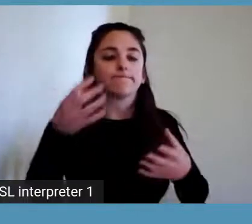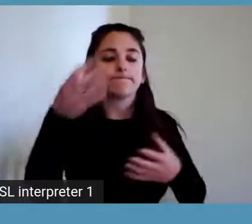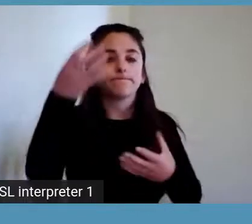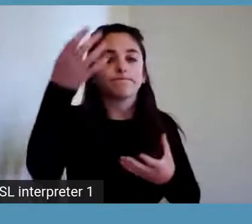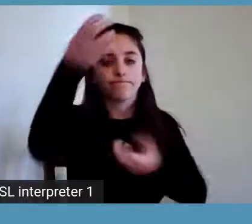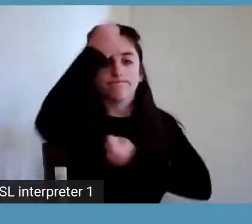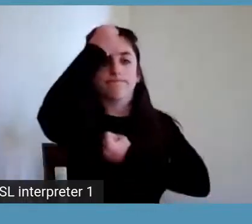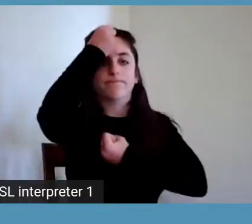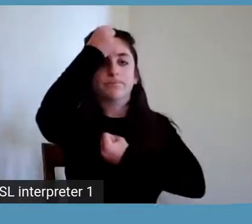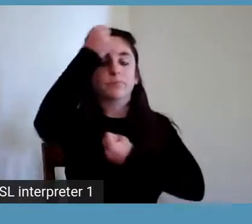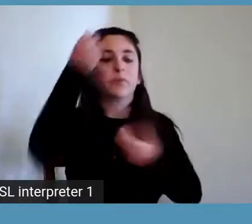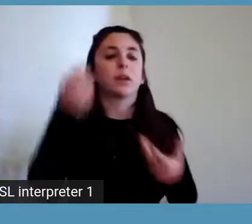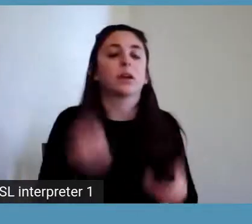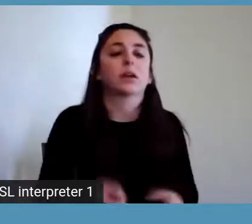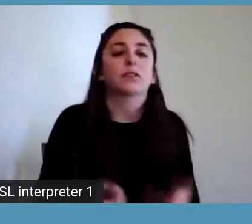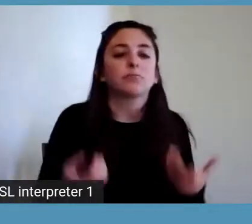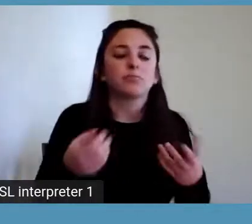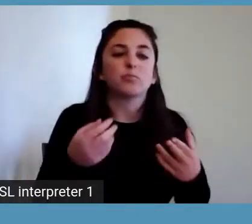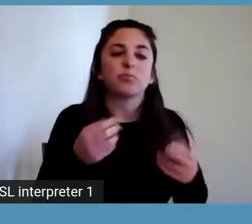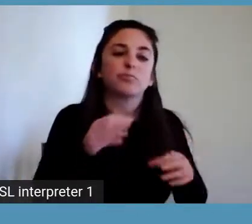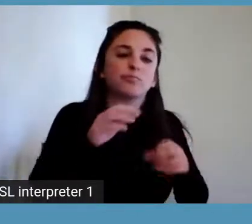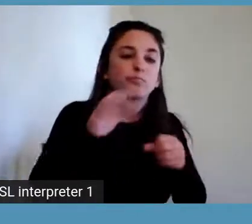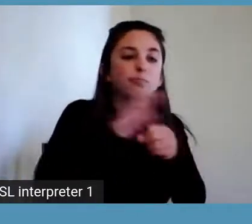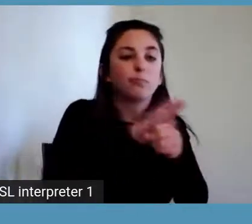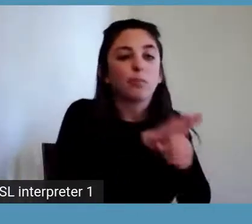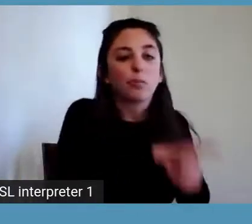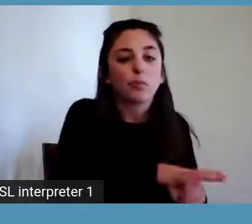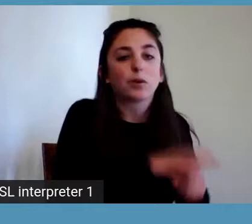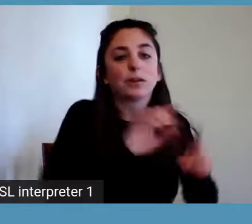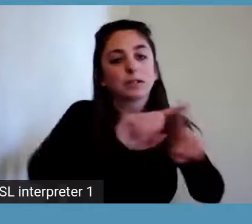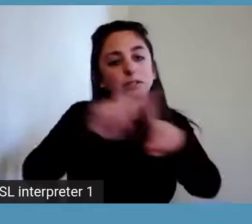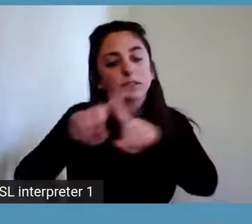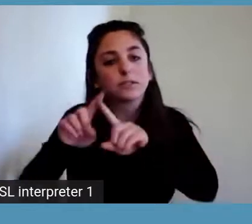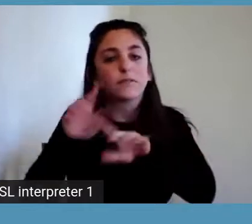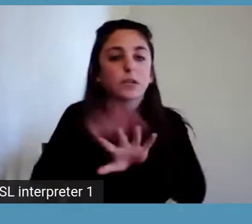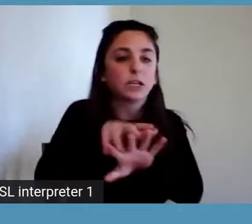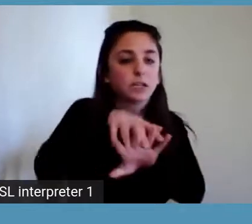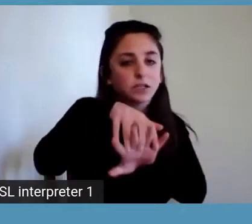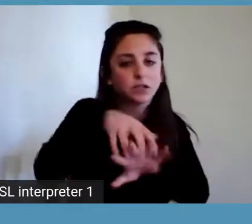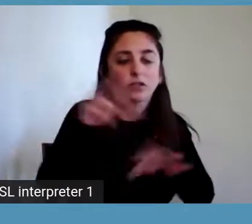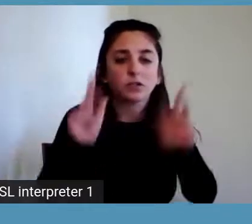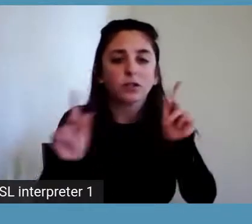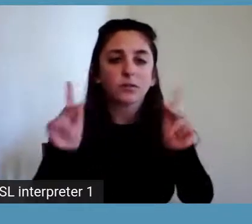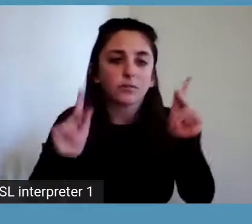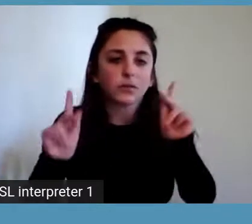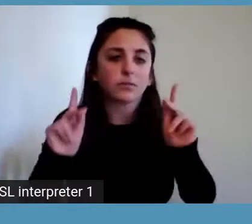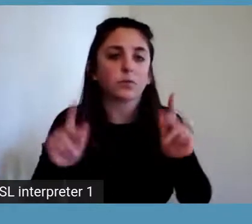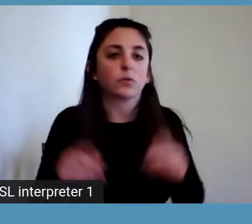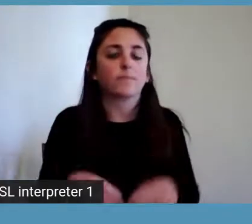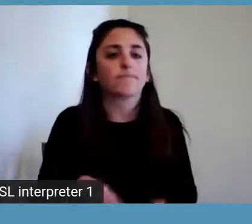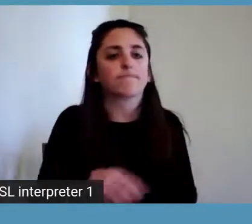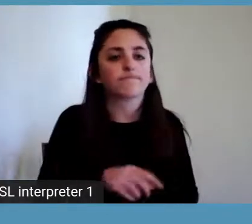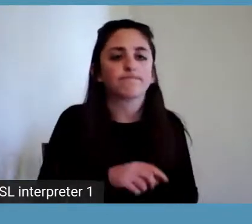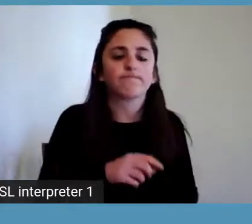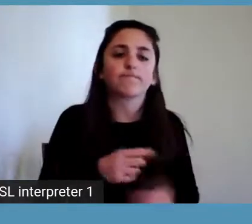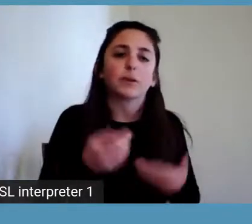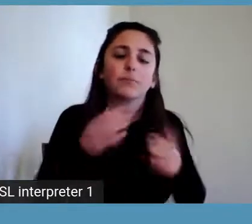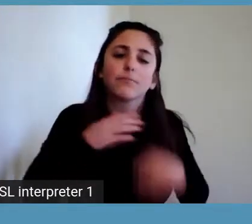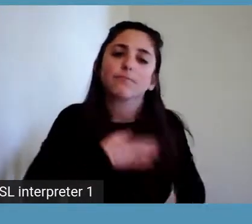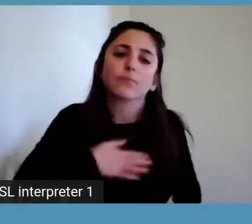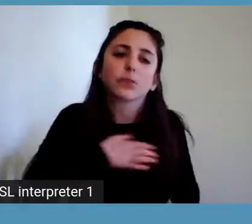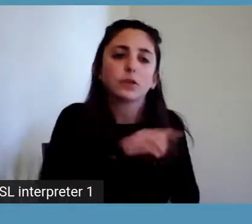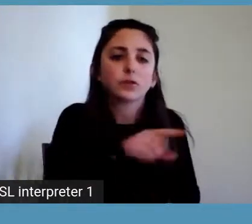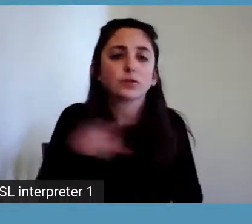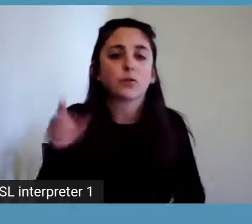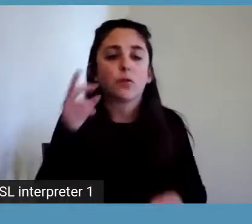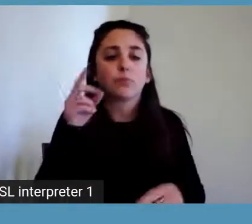the exclusions and erasures of many Native peoples throughout the United States and beyond. We ask you to reflect on the place where you reside and work,